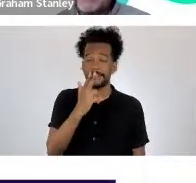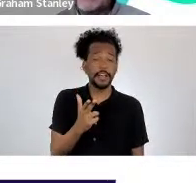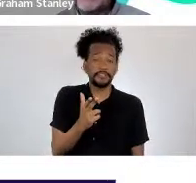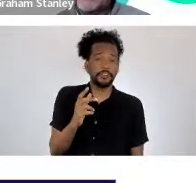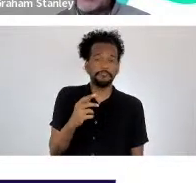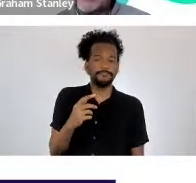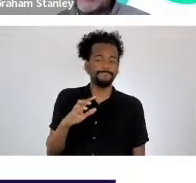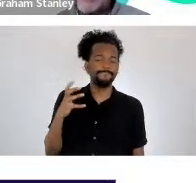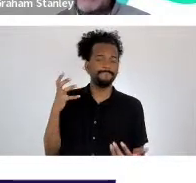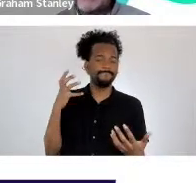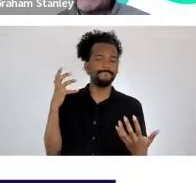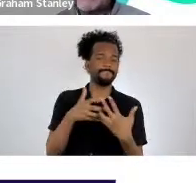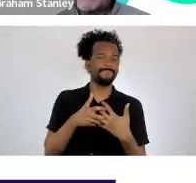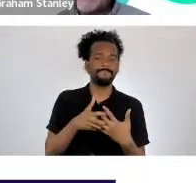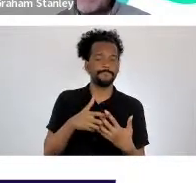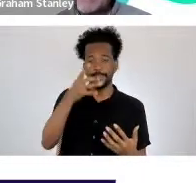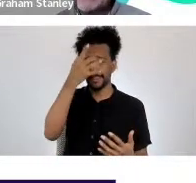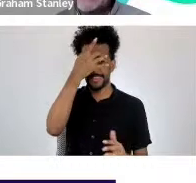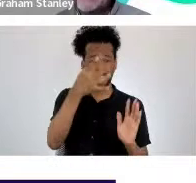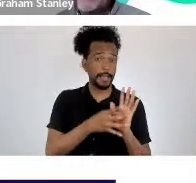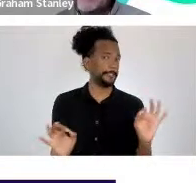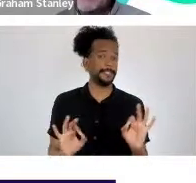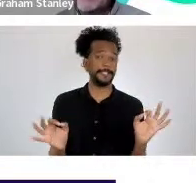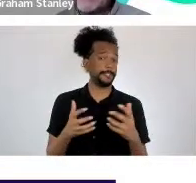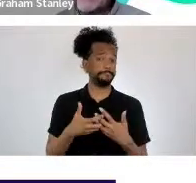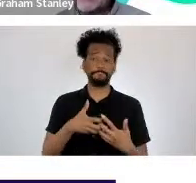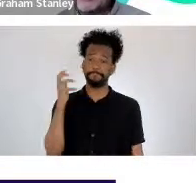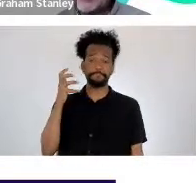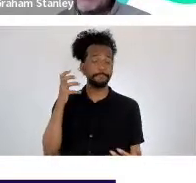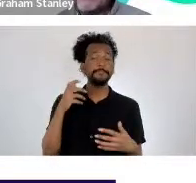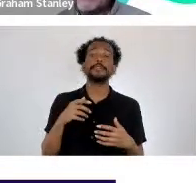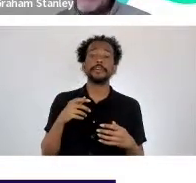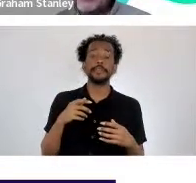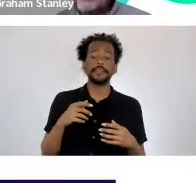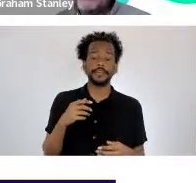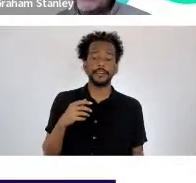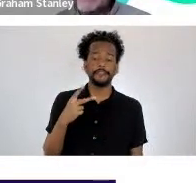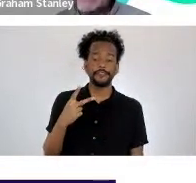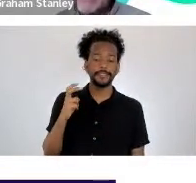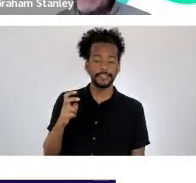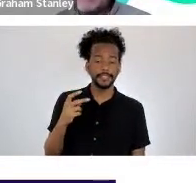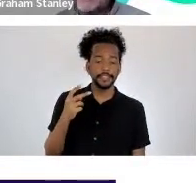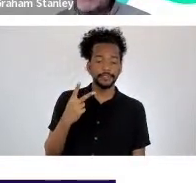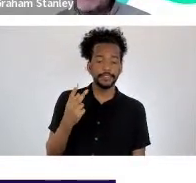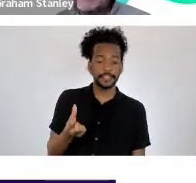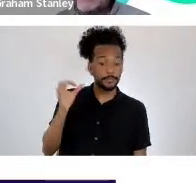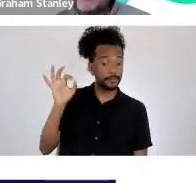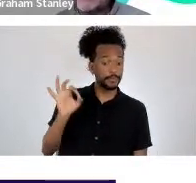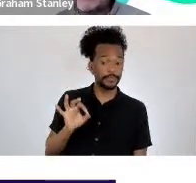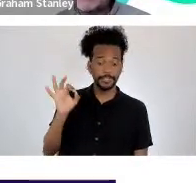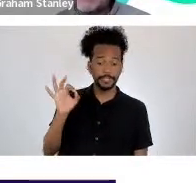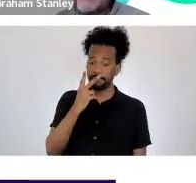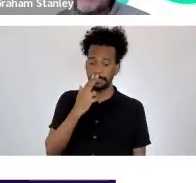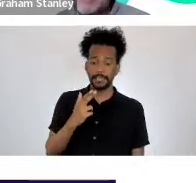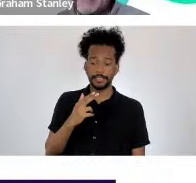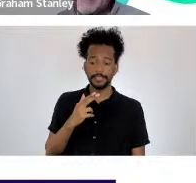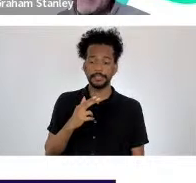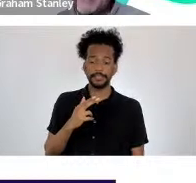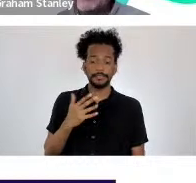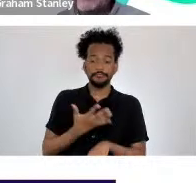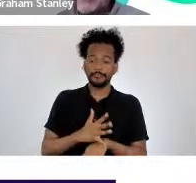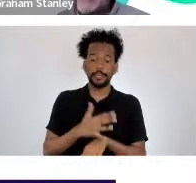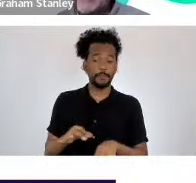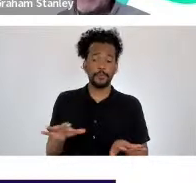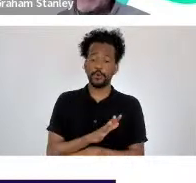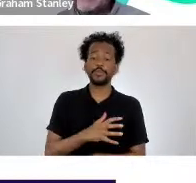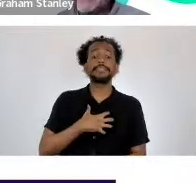20% felt sufficiently trained. A significant percentage remain neutral, indicating possible uncertainty about their